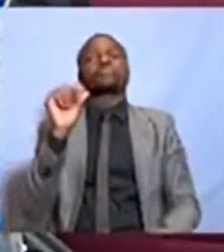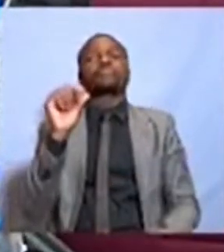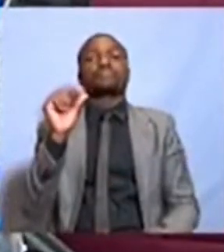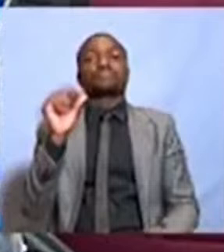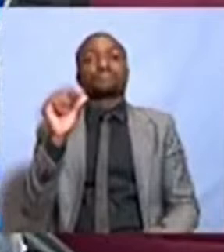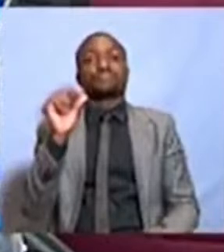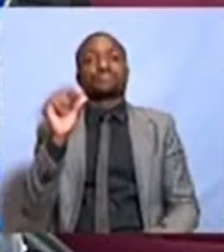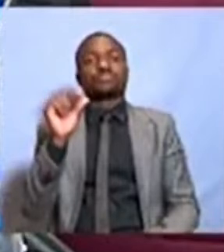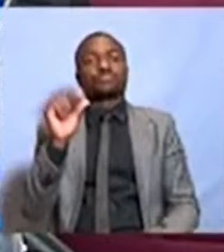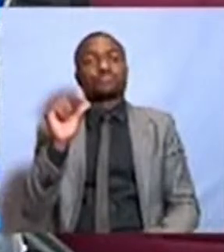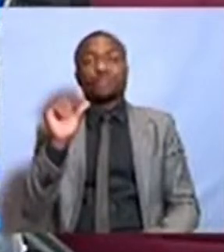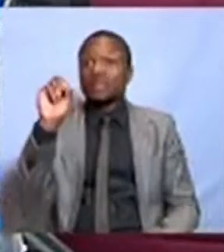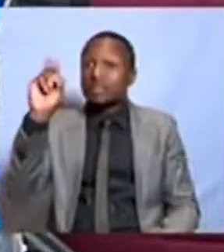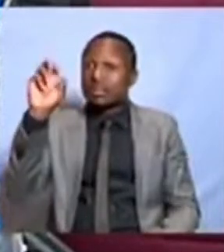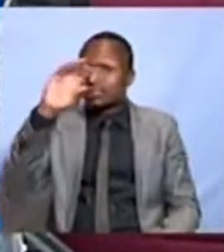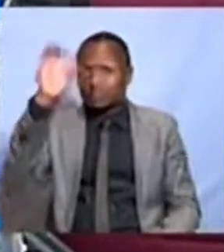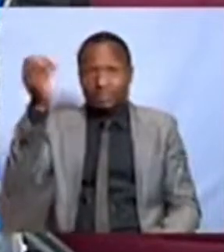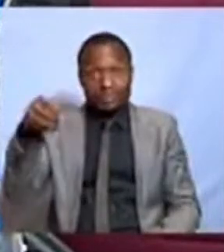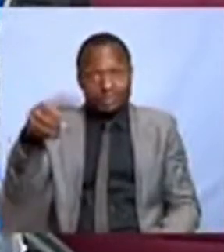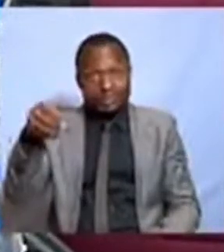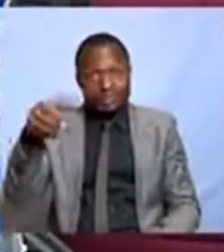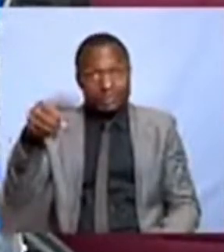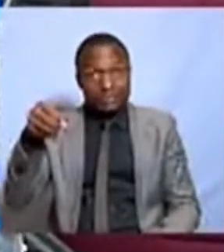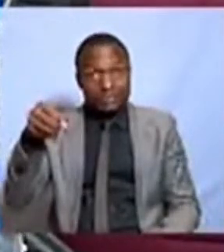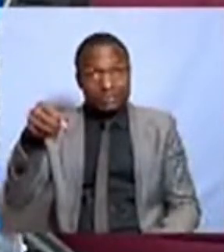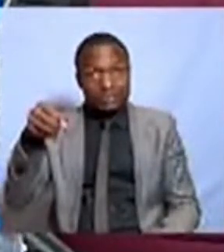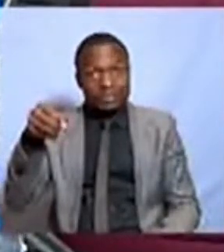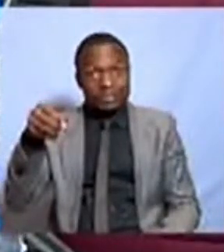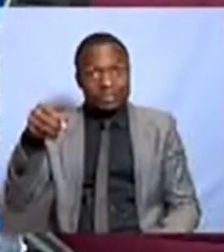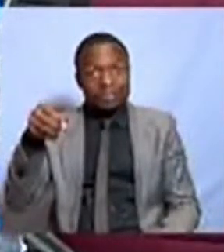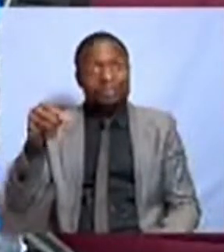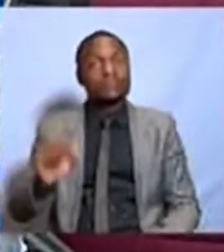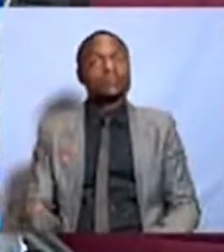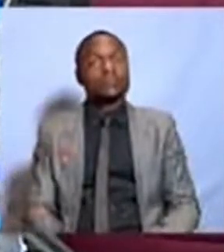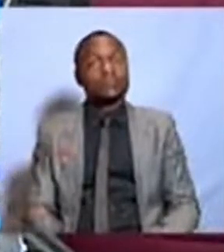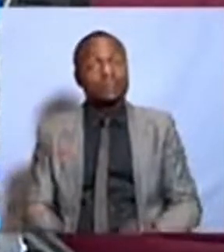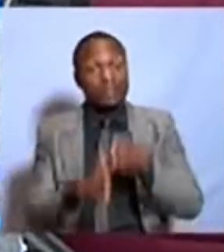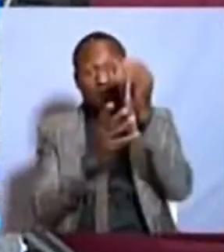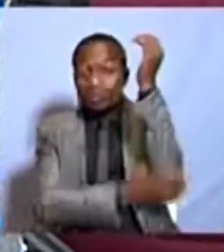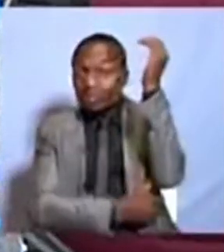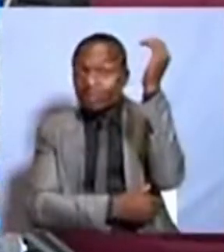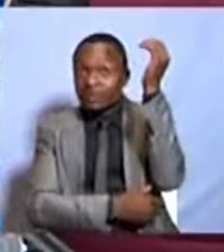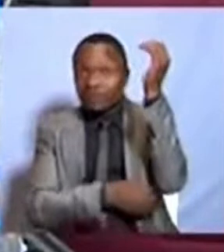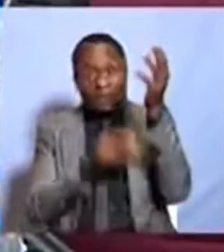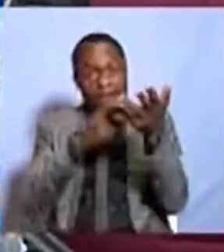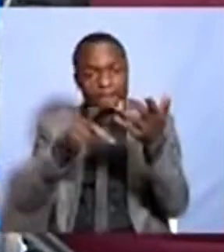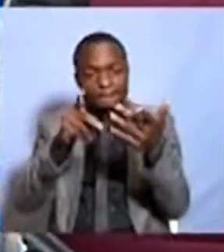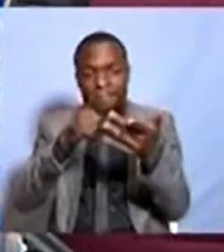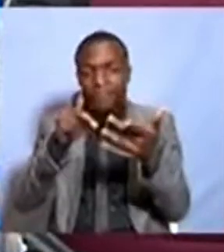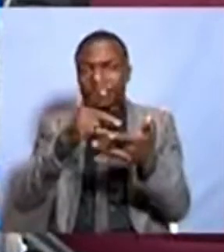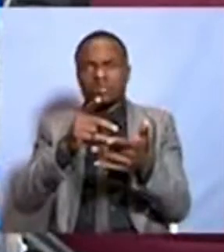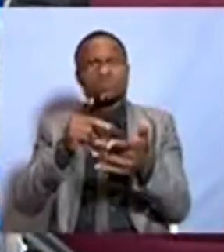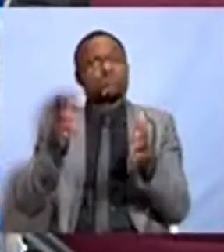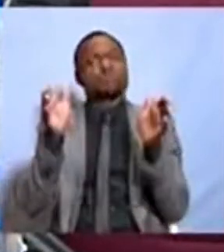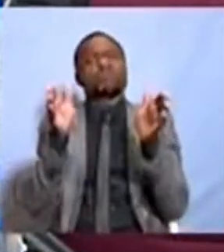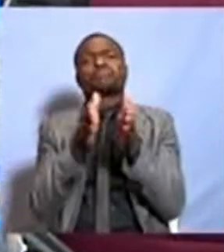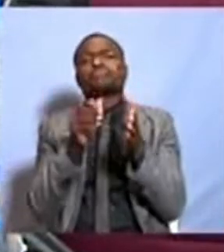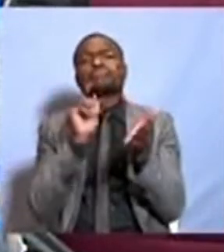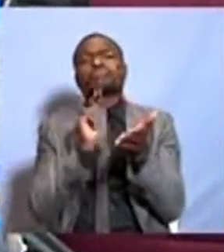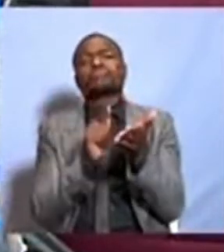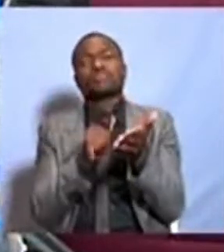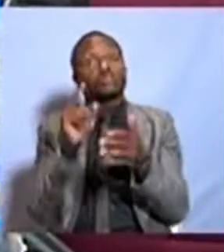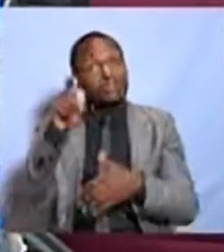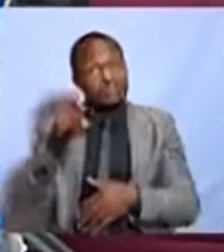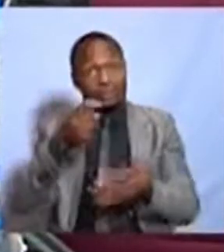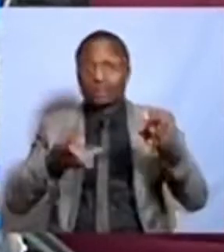a drop. 12% of the poor population. That's a drop in the ocean. So we really